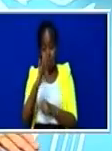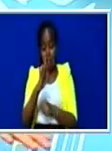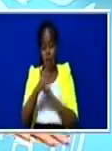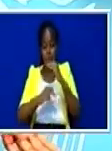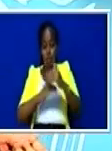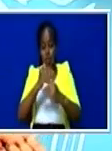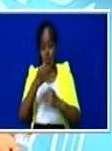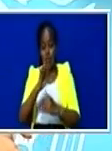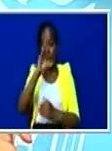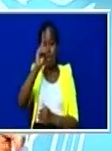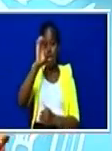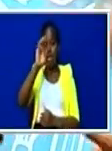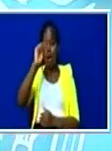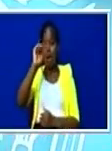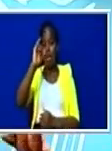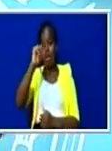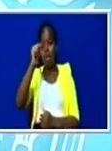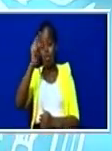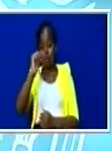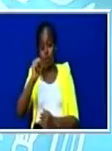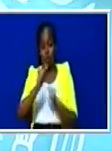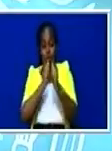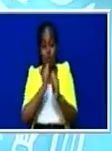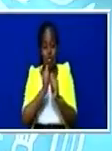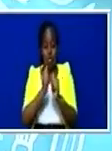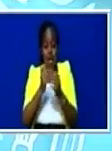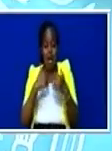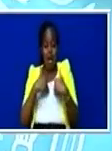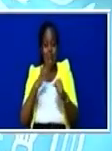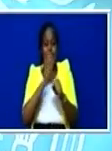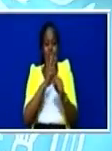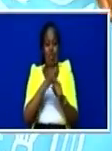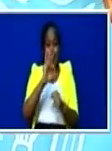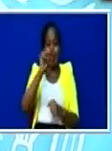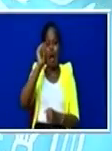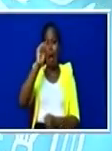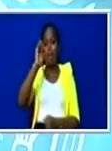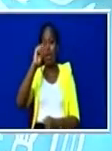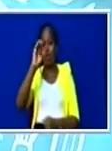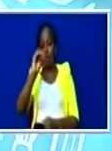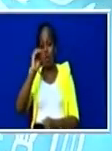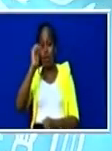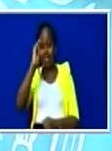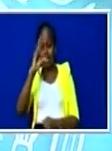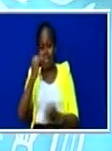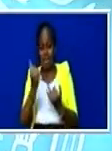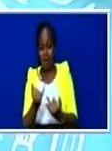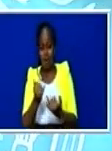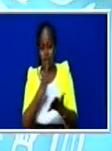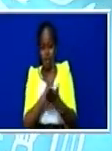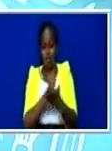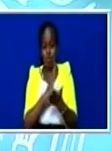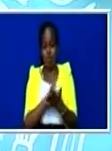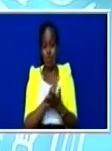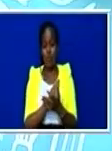excess amino acids in the liver. But it leads to excess amino acids, so that is very good. Deamination is work of the very